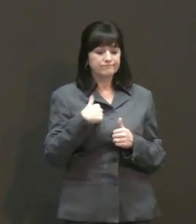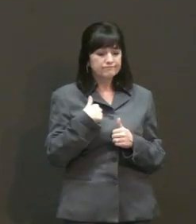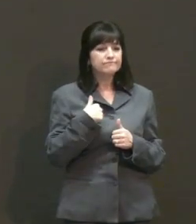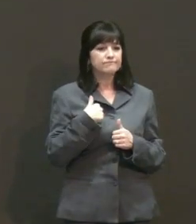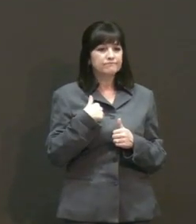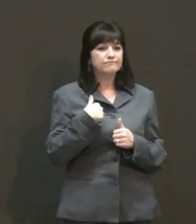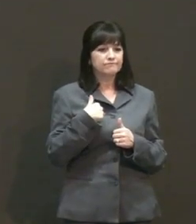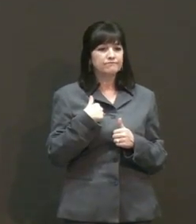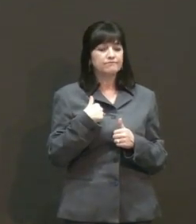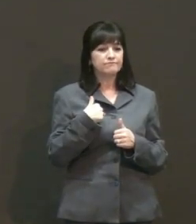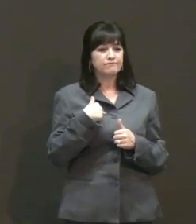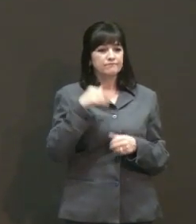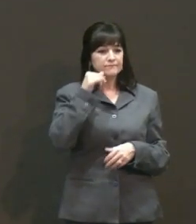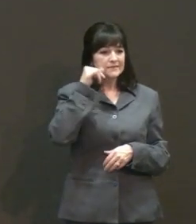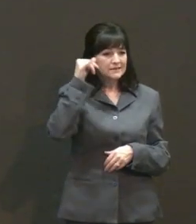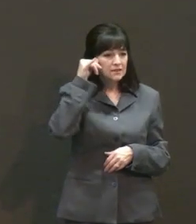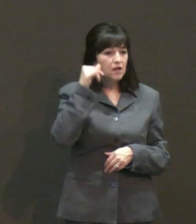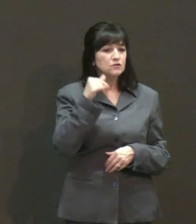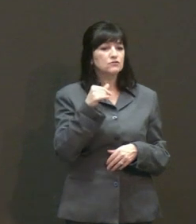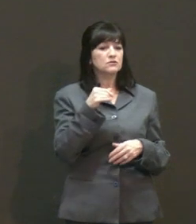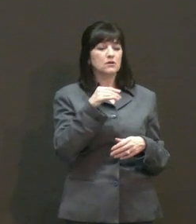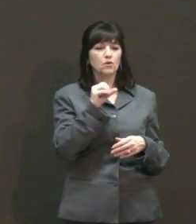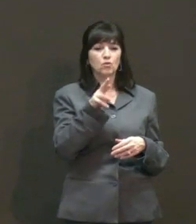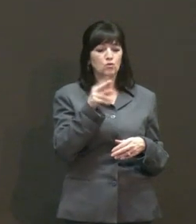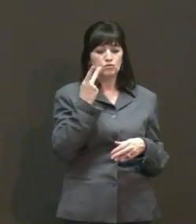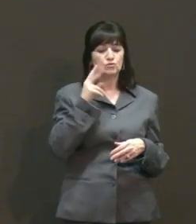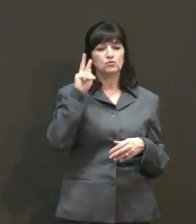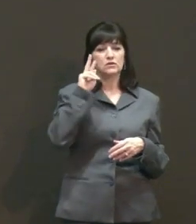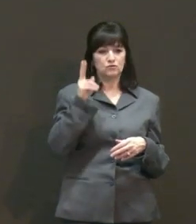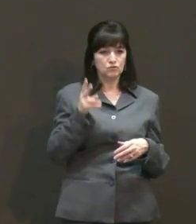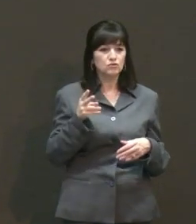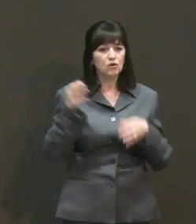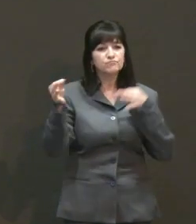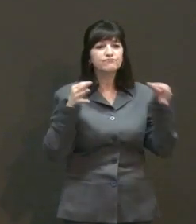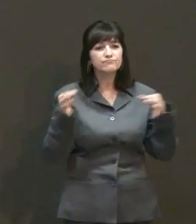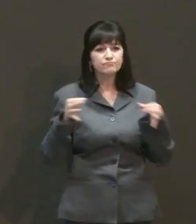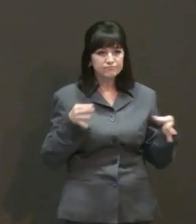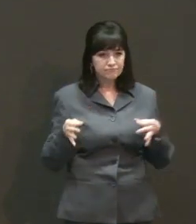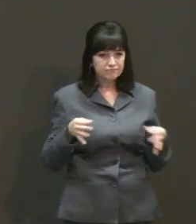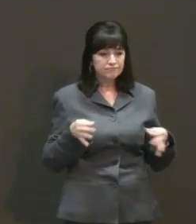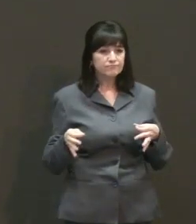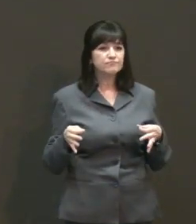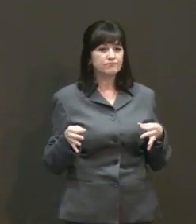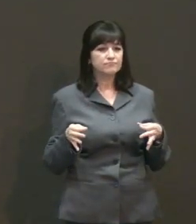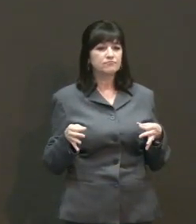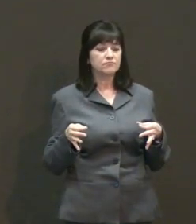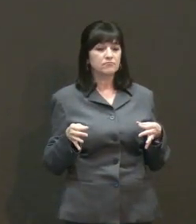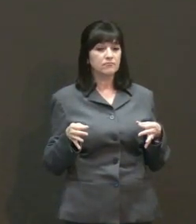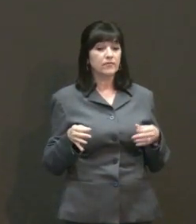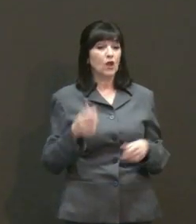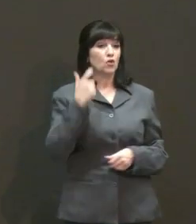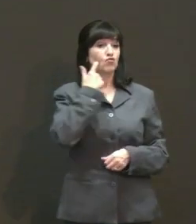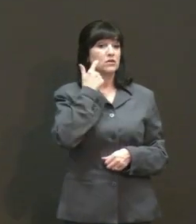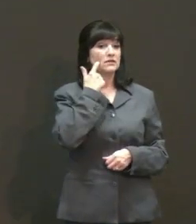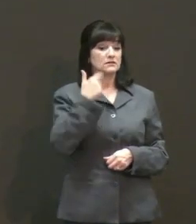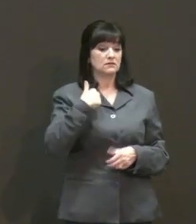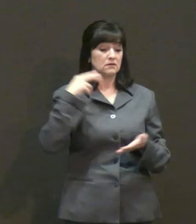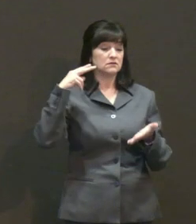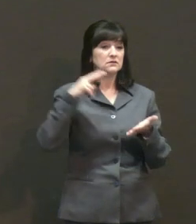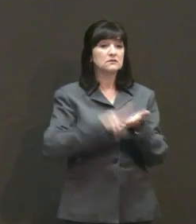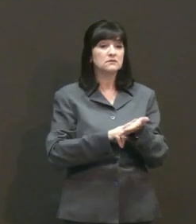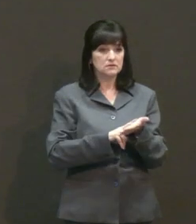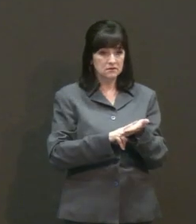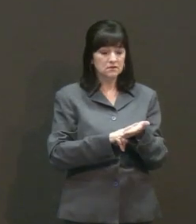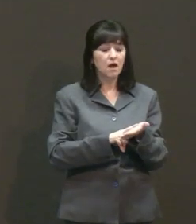yesterday, April the 6th, we had the most recent amendment, which included